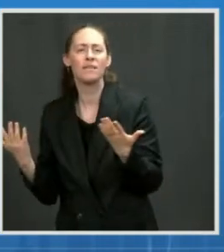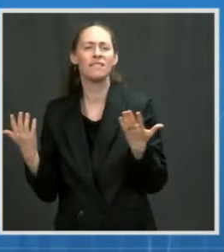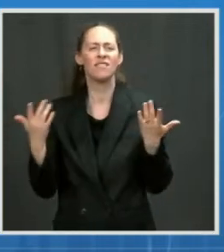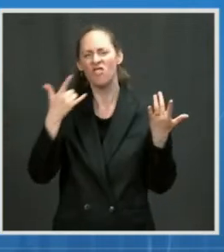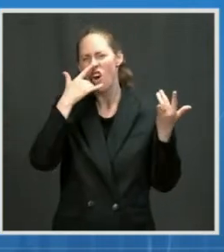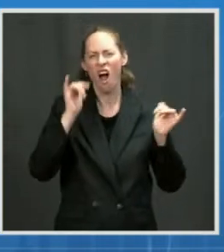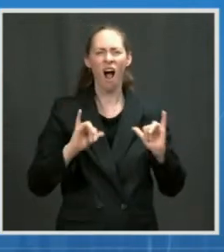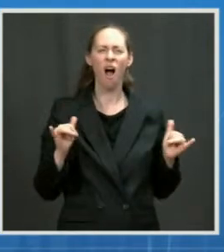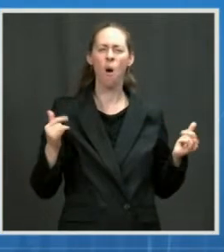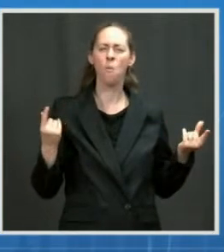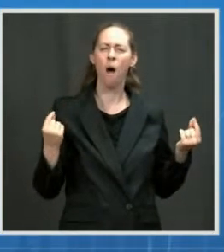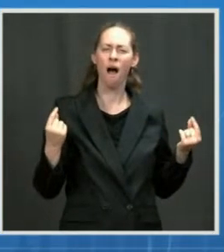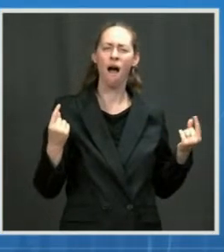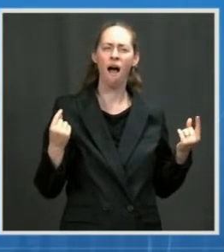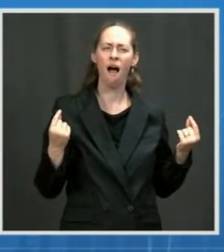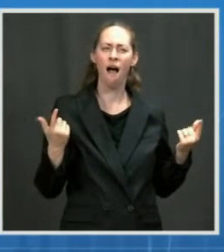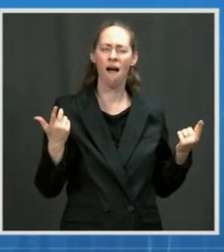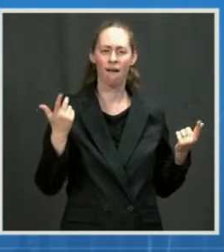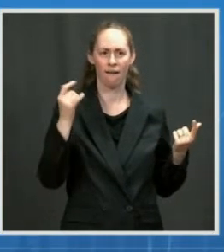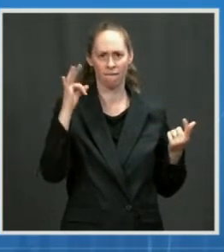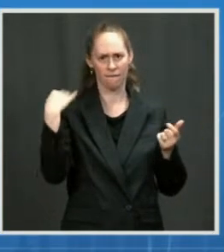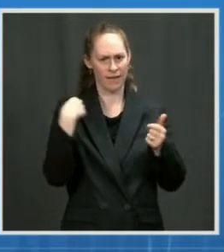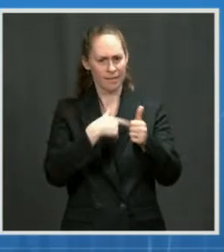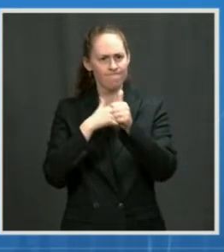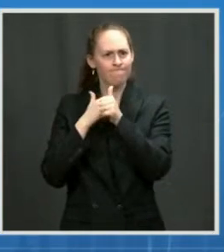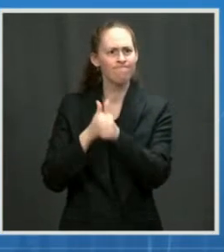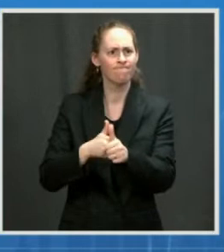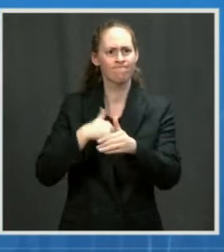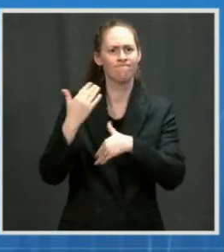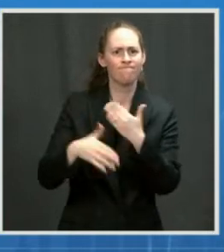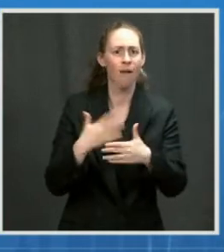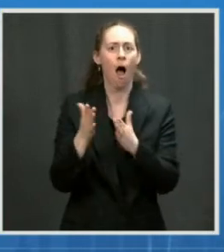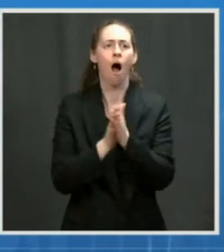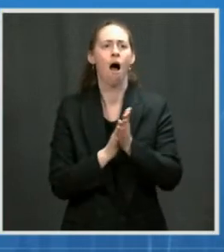to get vaccinated and to follow some of these mitigation measures in this